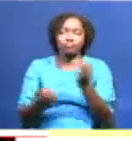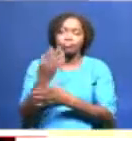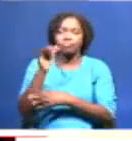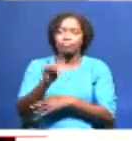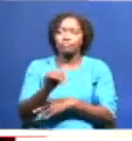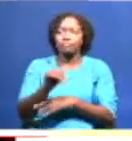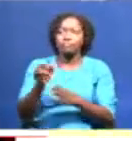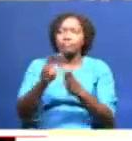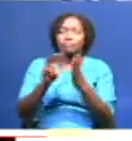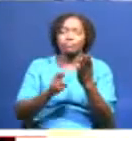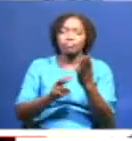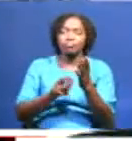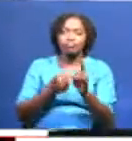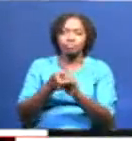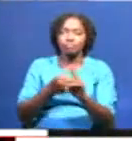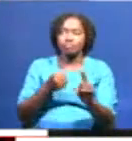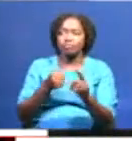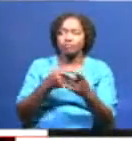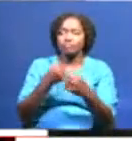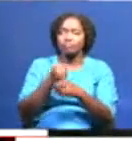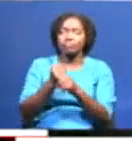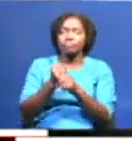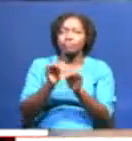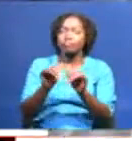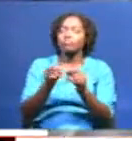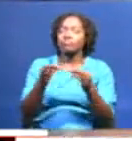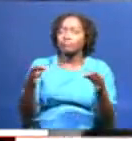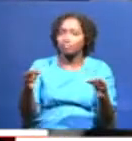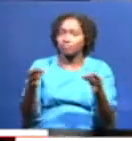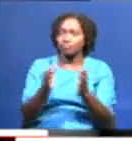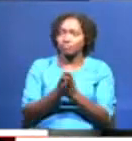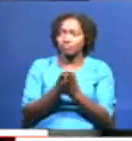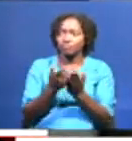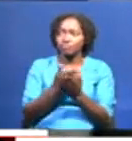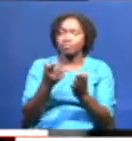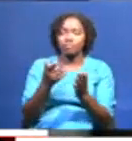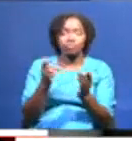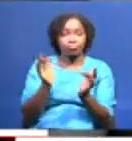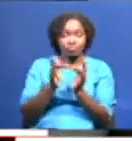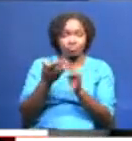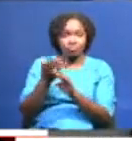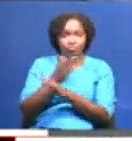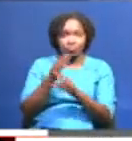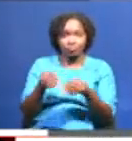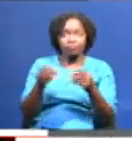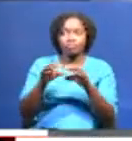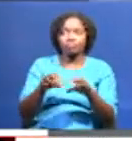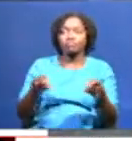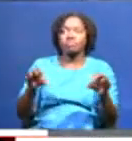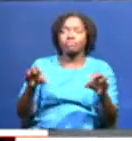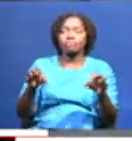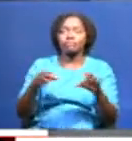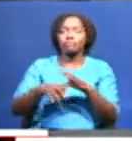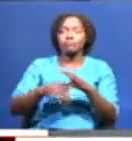fuel to full compaction, hence making it last longer. The product has been tested before, released into the market, and found to be